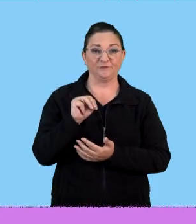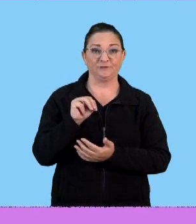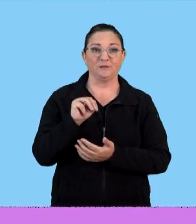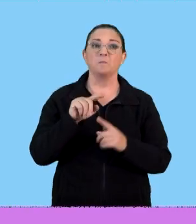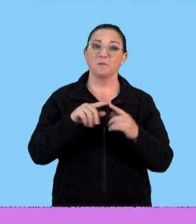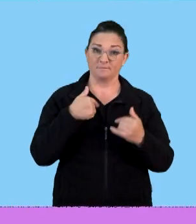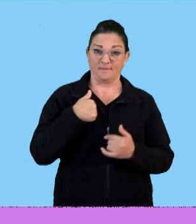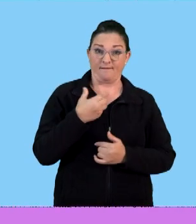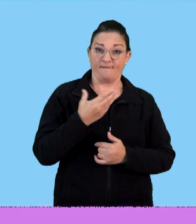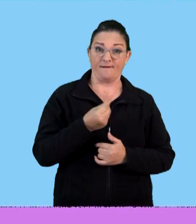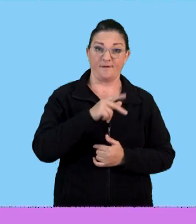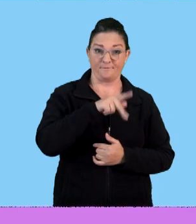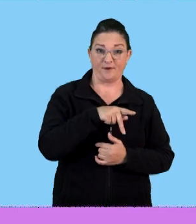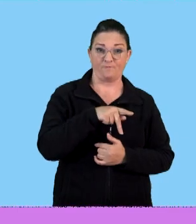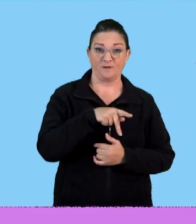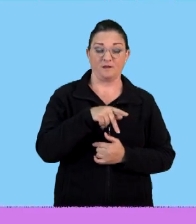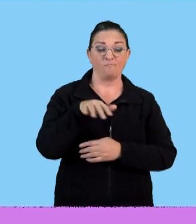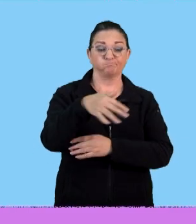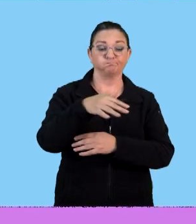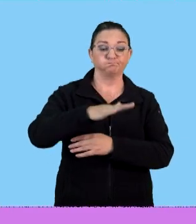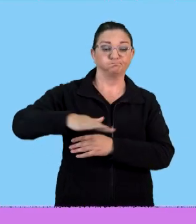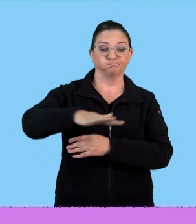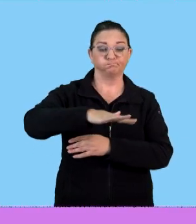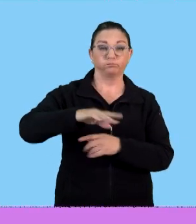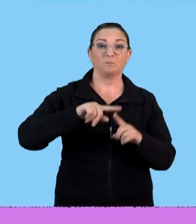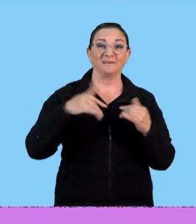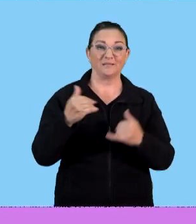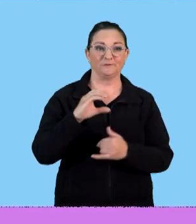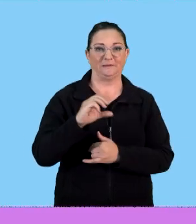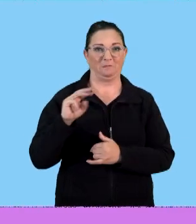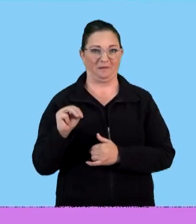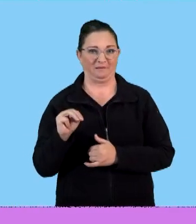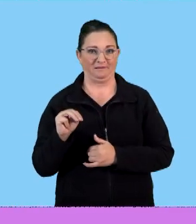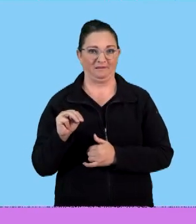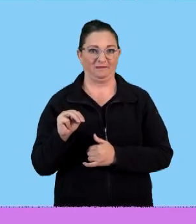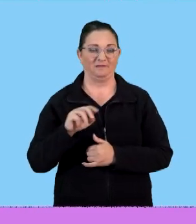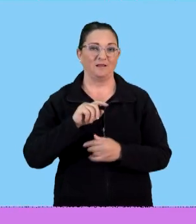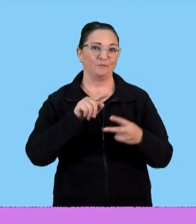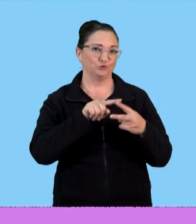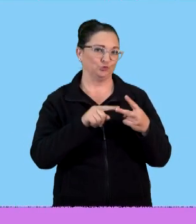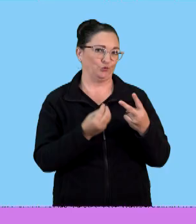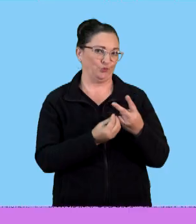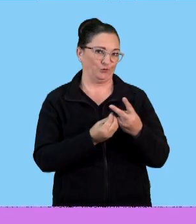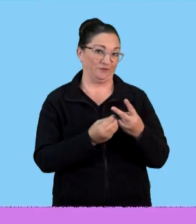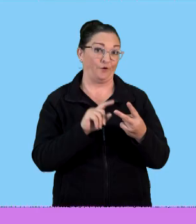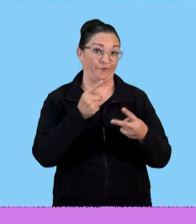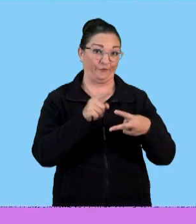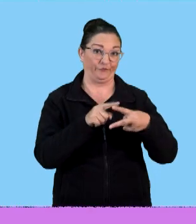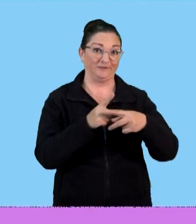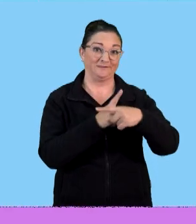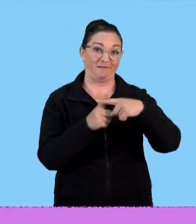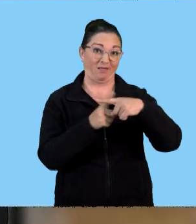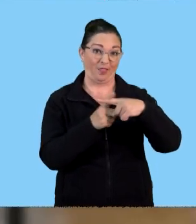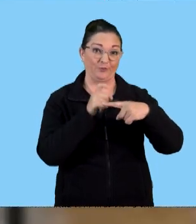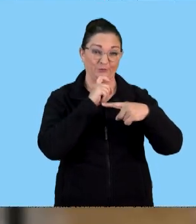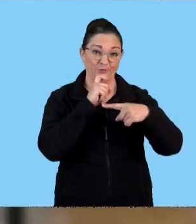time, I have the perimeter of the backyard, but it's in centimeters, all right? So I still need to do 2 things. I must use the scale, and I